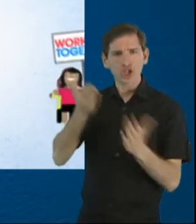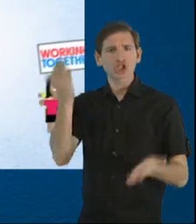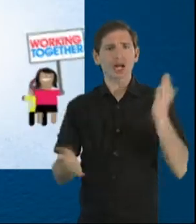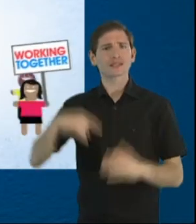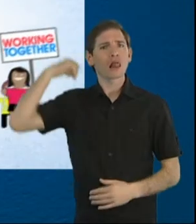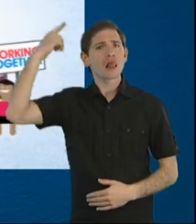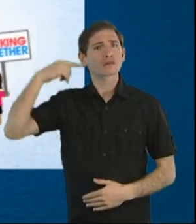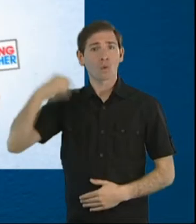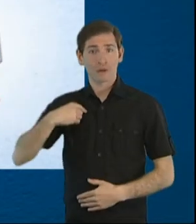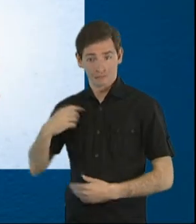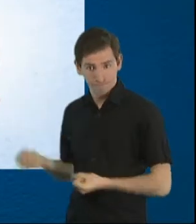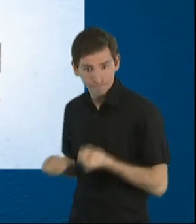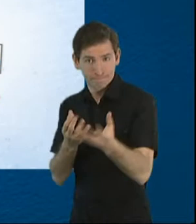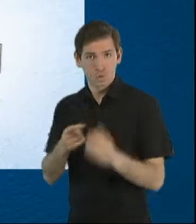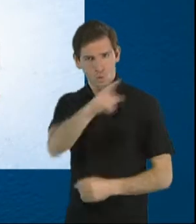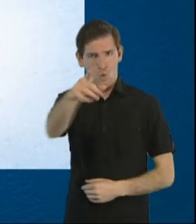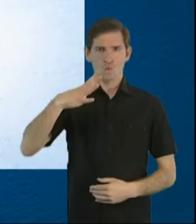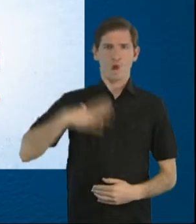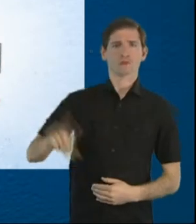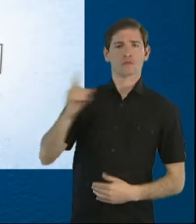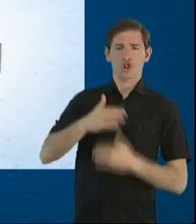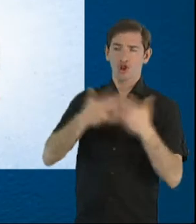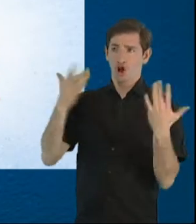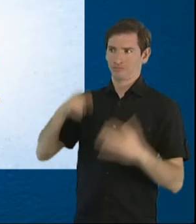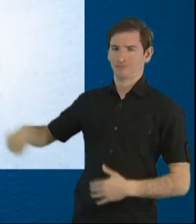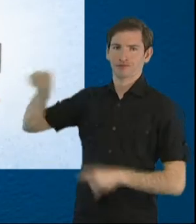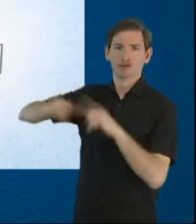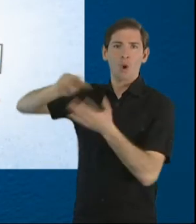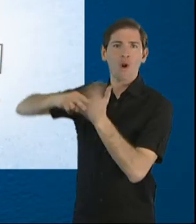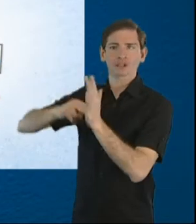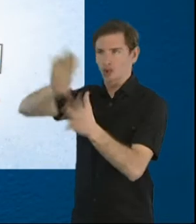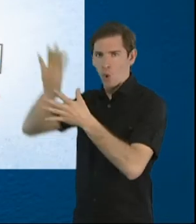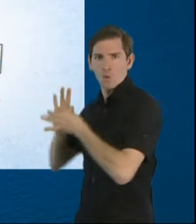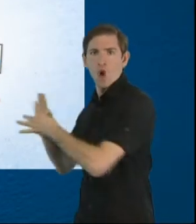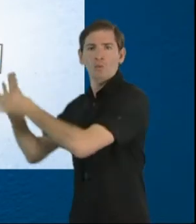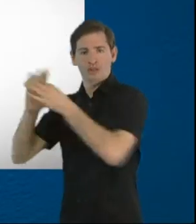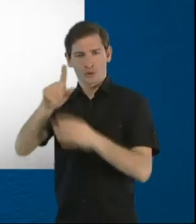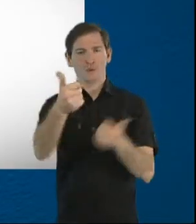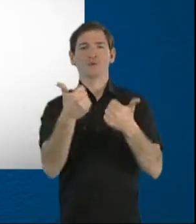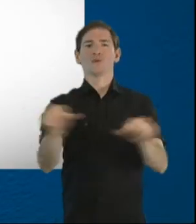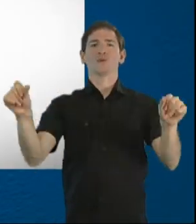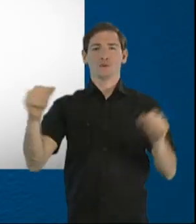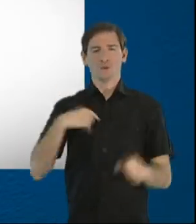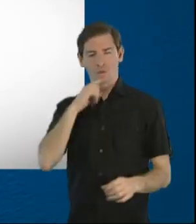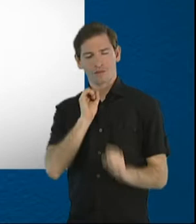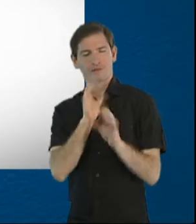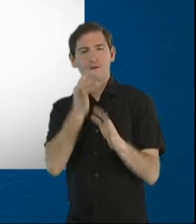you want takes a lot of people from different organisations working together. Here are just some of them.